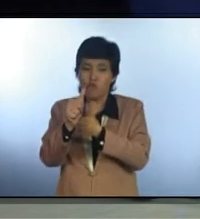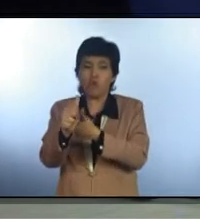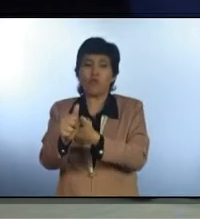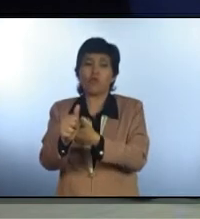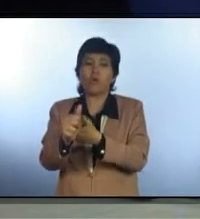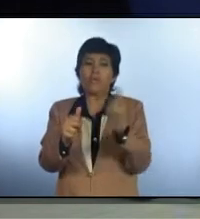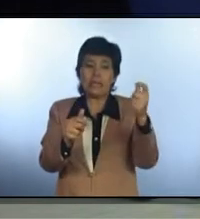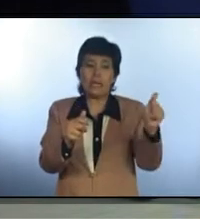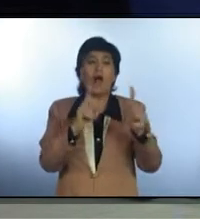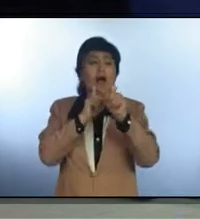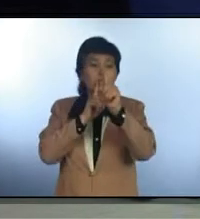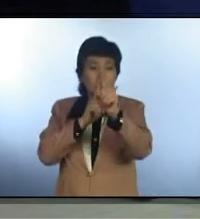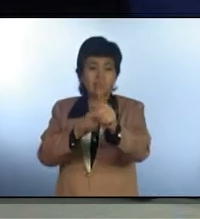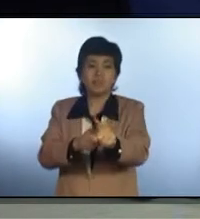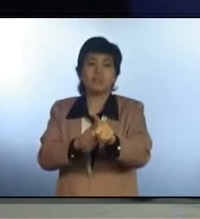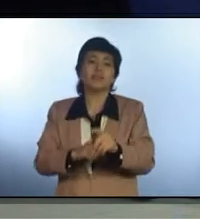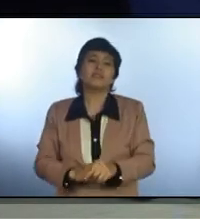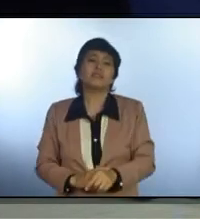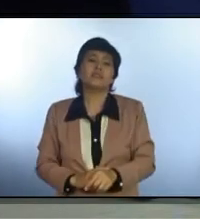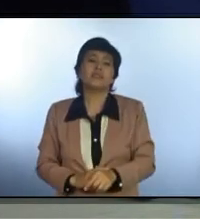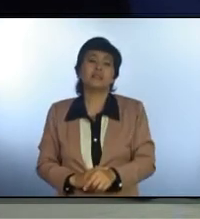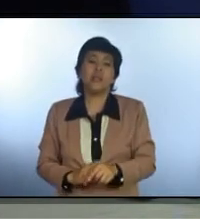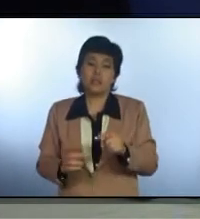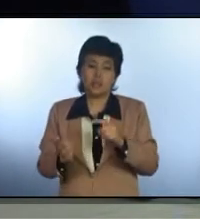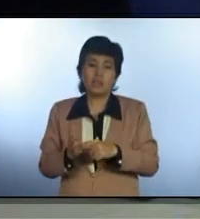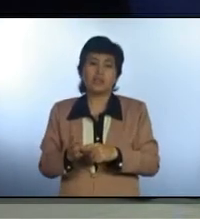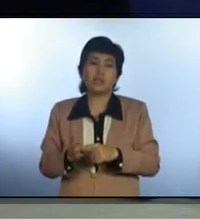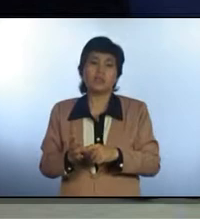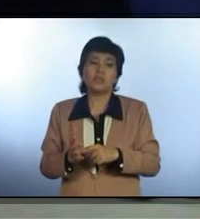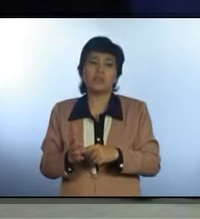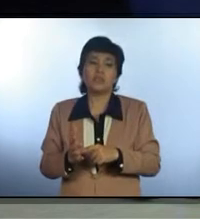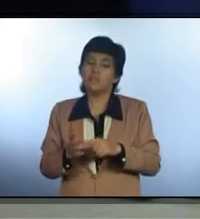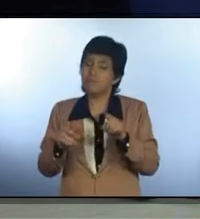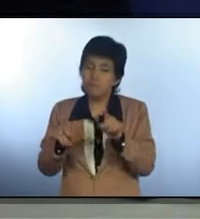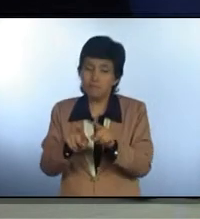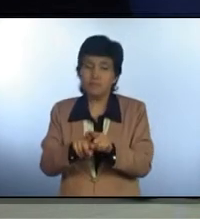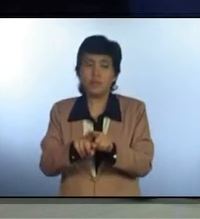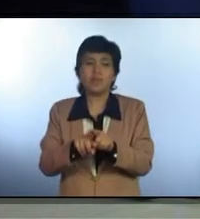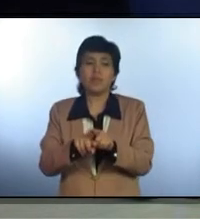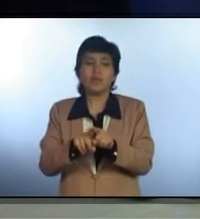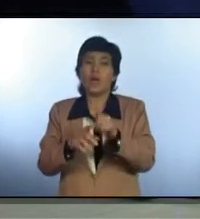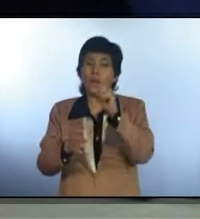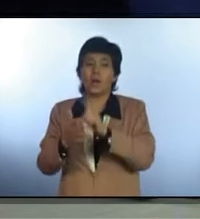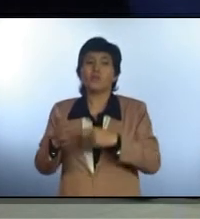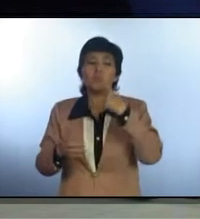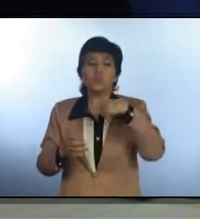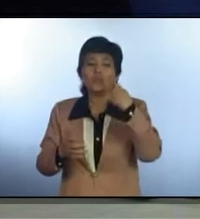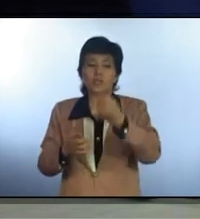follow their answers, okay? This one is like what we